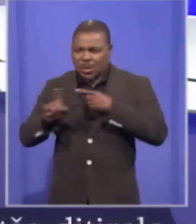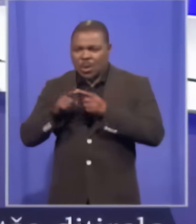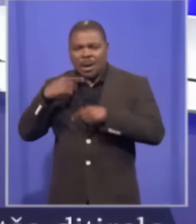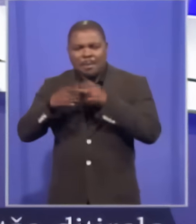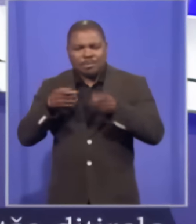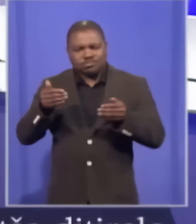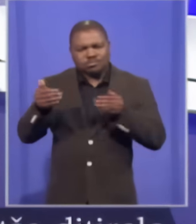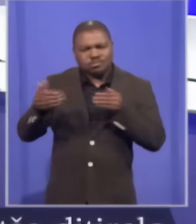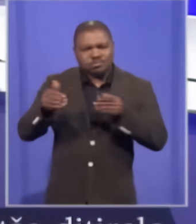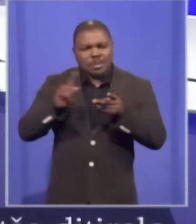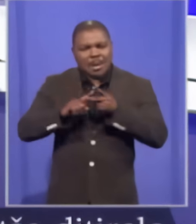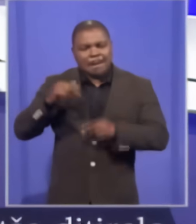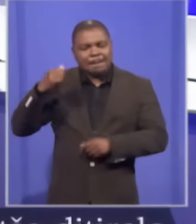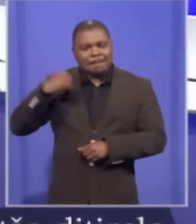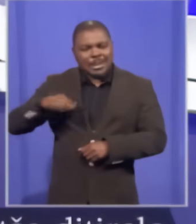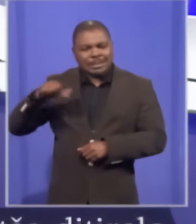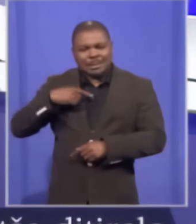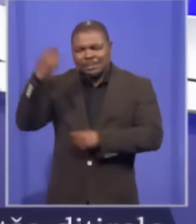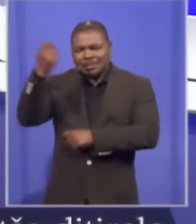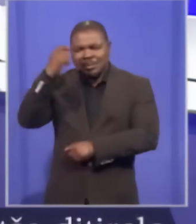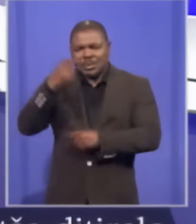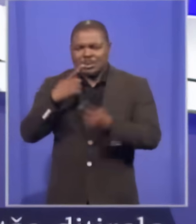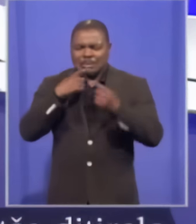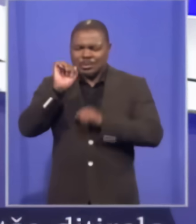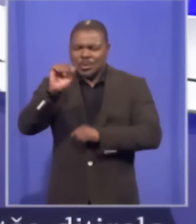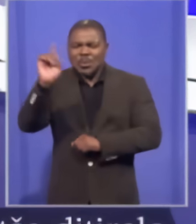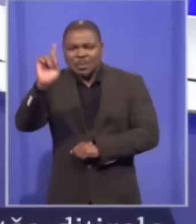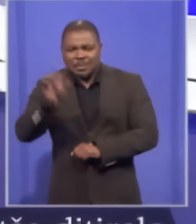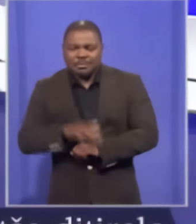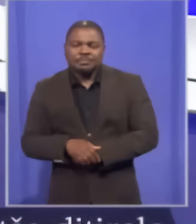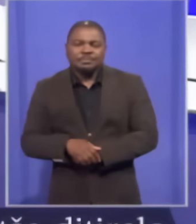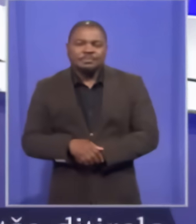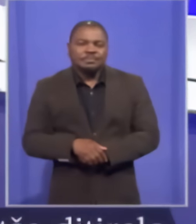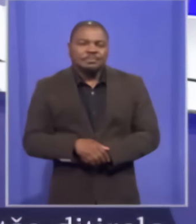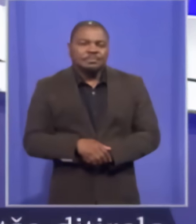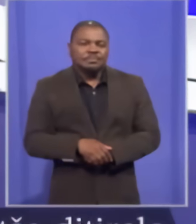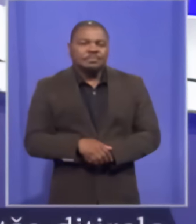ya gagwe le masepala-mogolo wa Polokwane. Gabotse selo sa lena ke sefe?